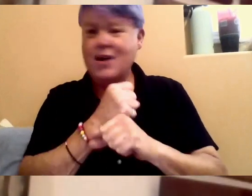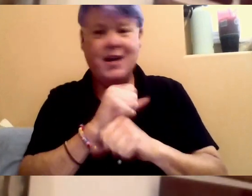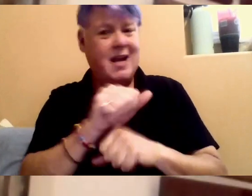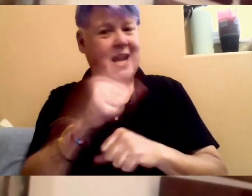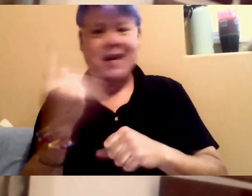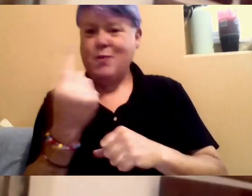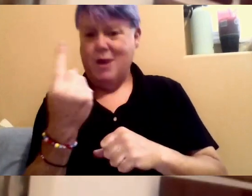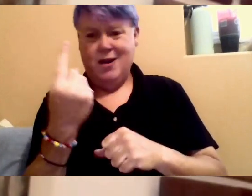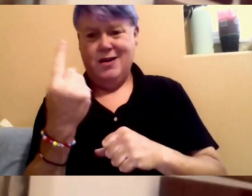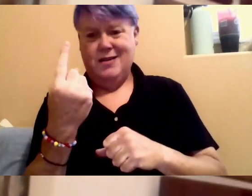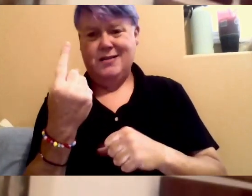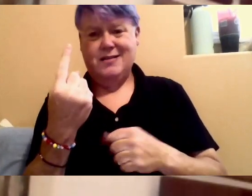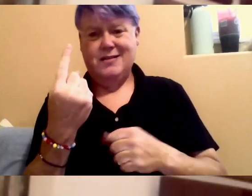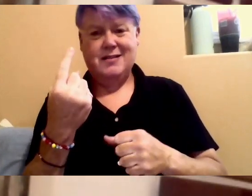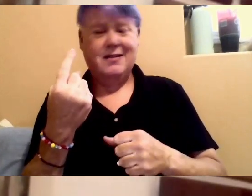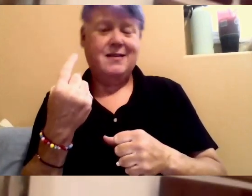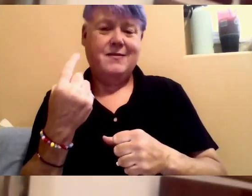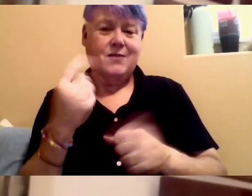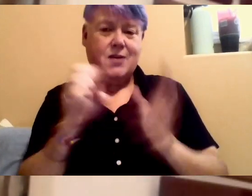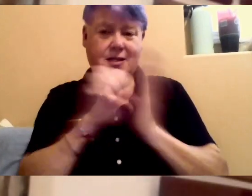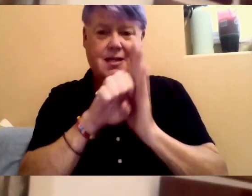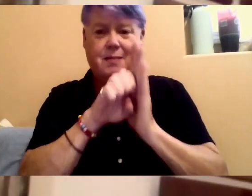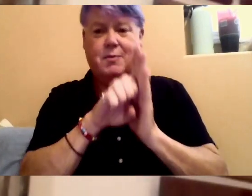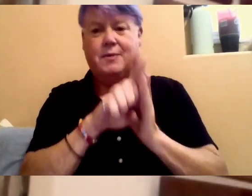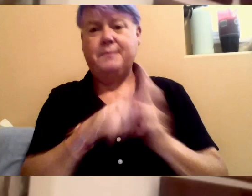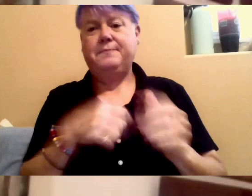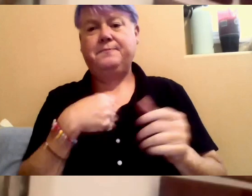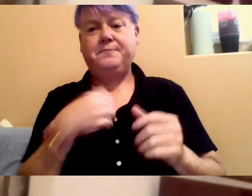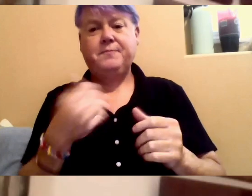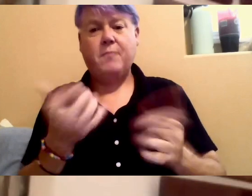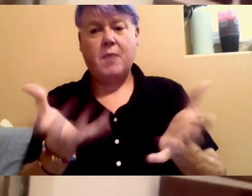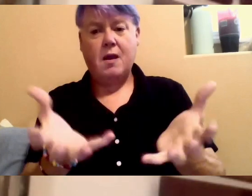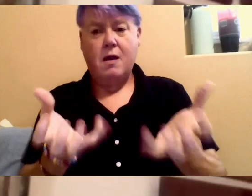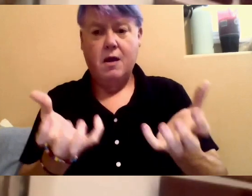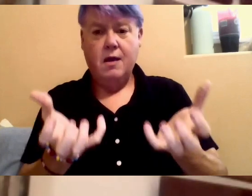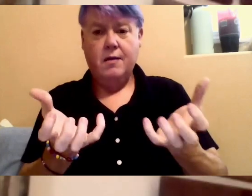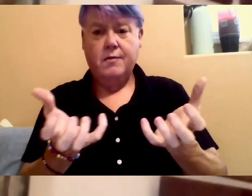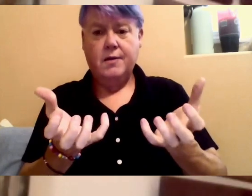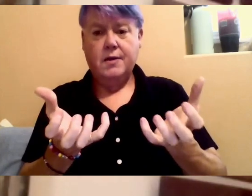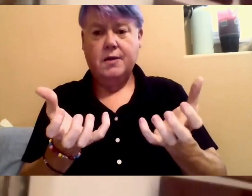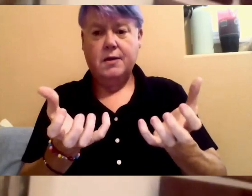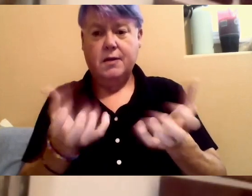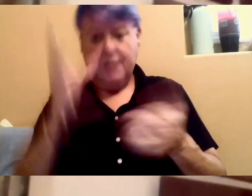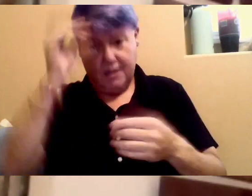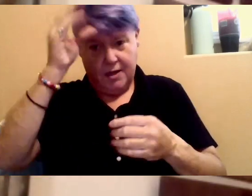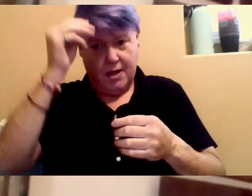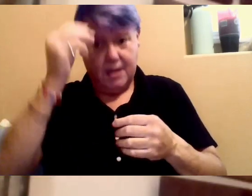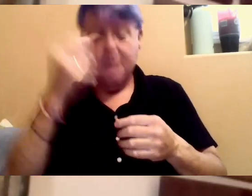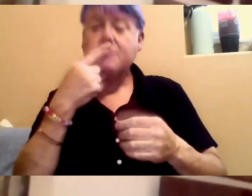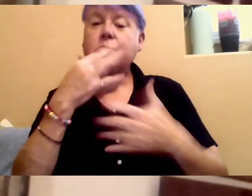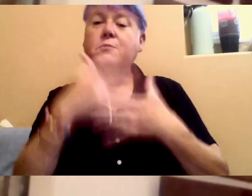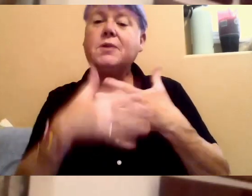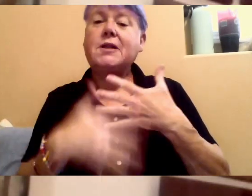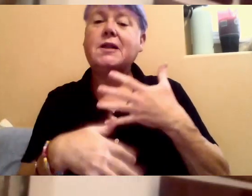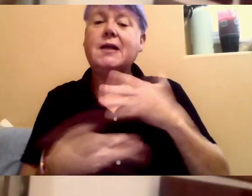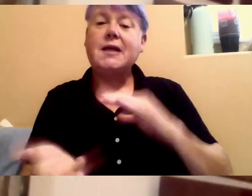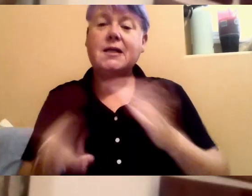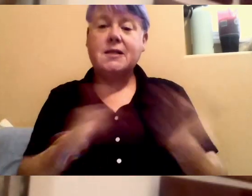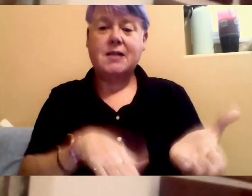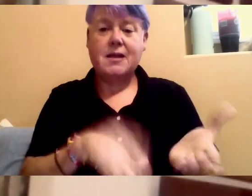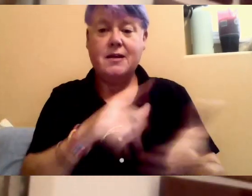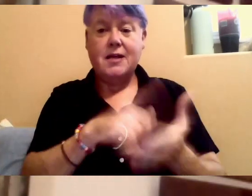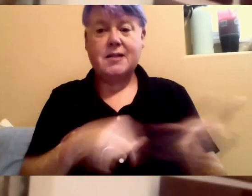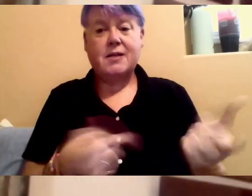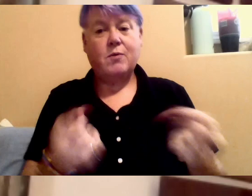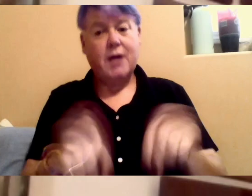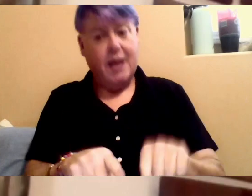For instance, I wanted a guy to bleed to death. And I said, what happens in